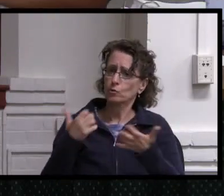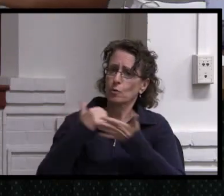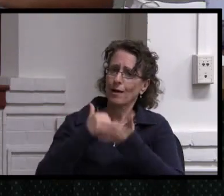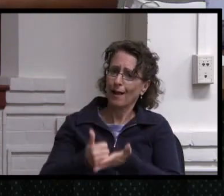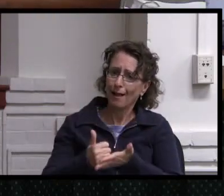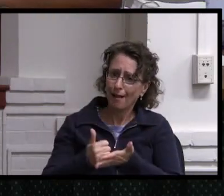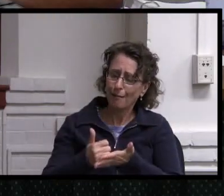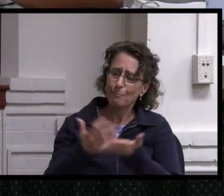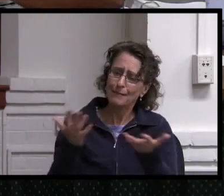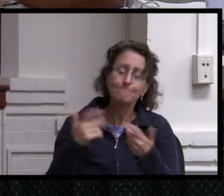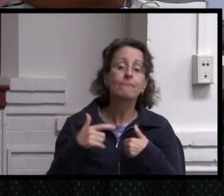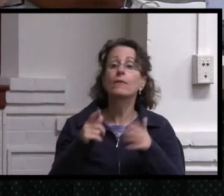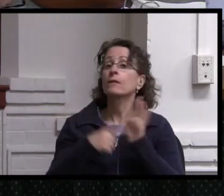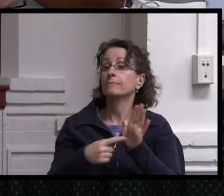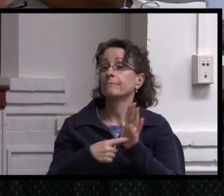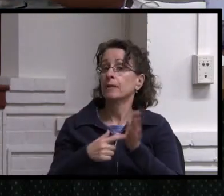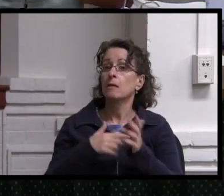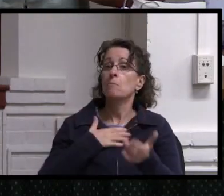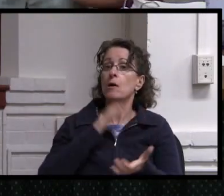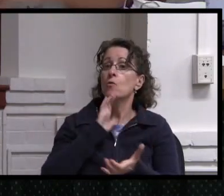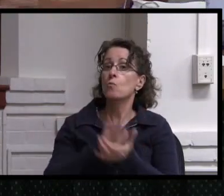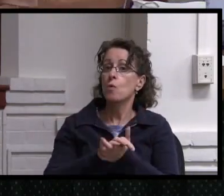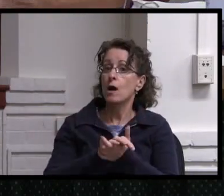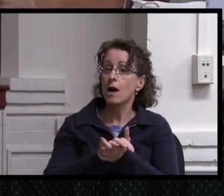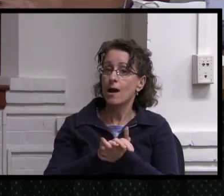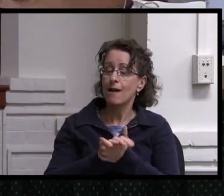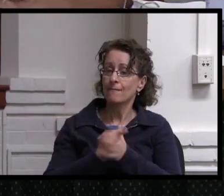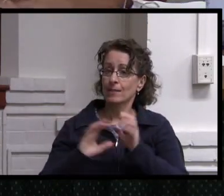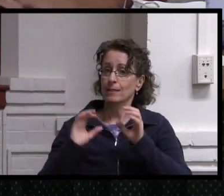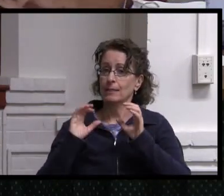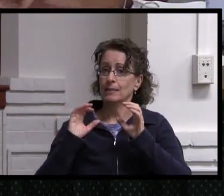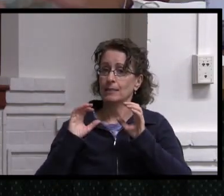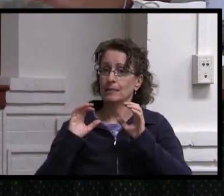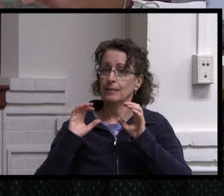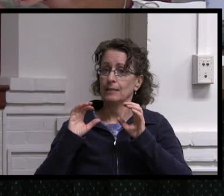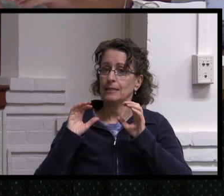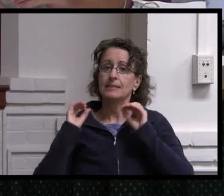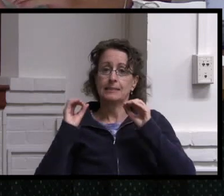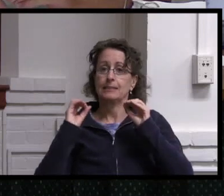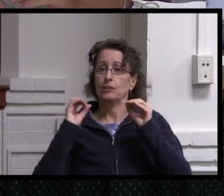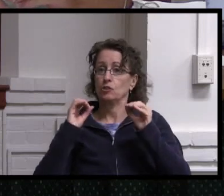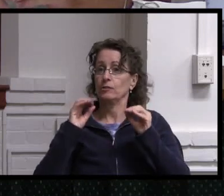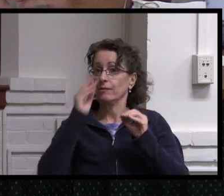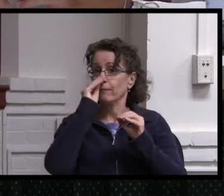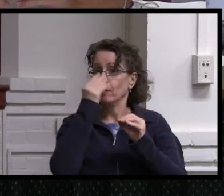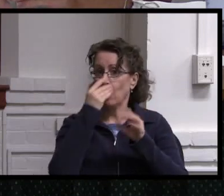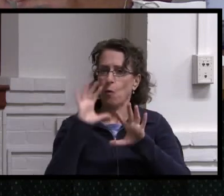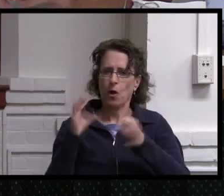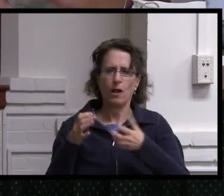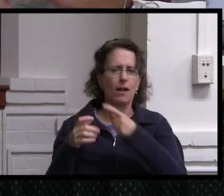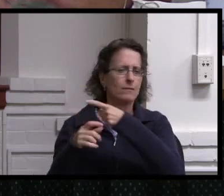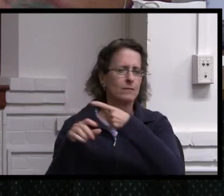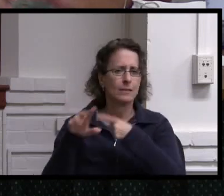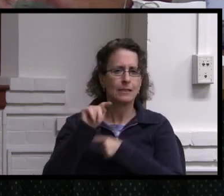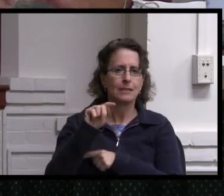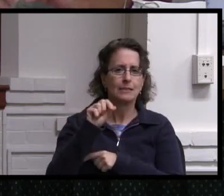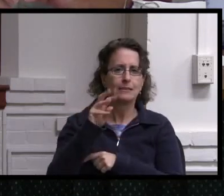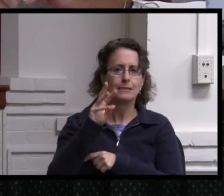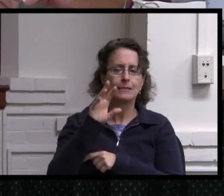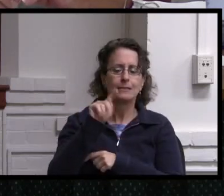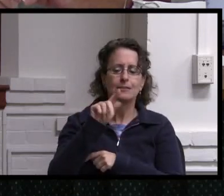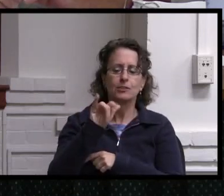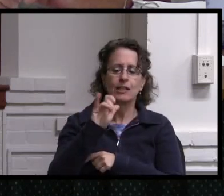so my wife does a flower class every Wednesday at Taylor for Flowers, and it's usually around 5 or